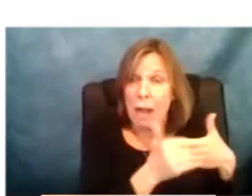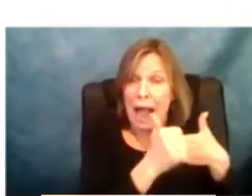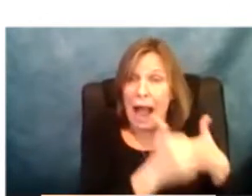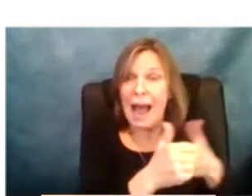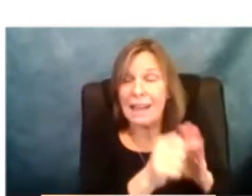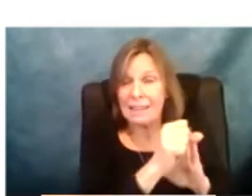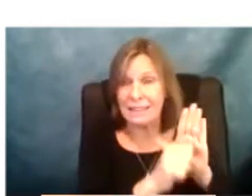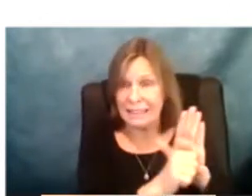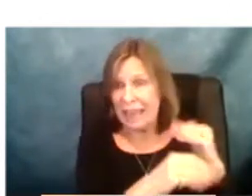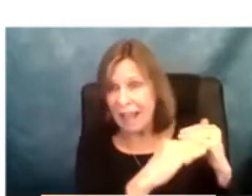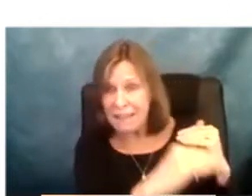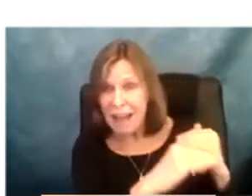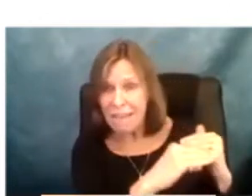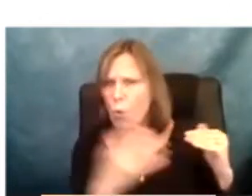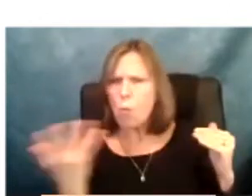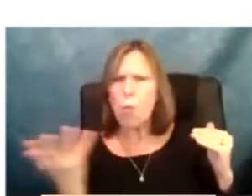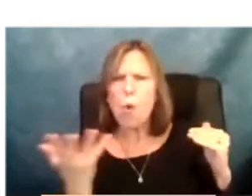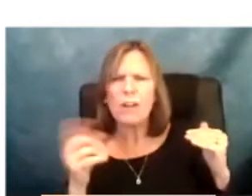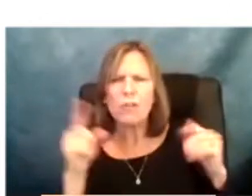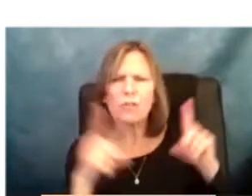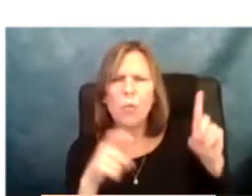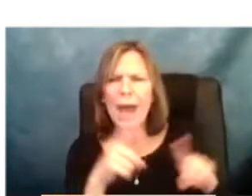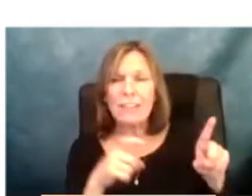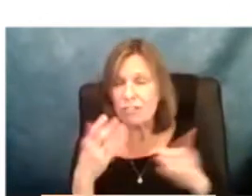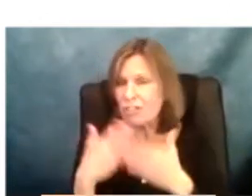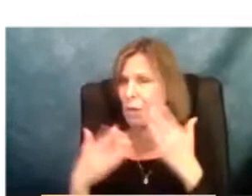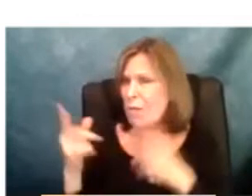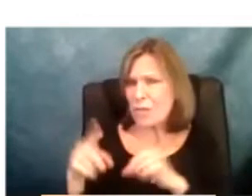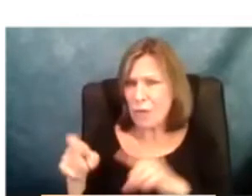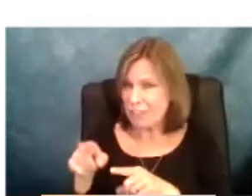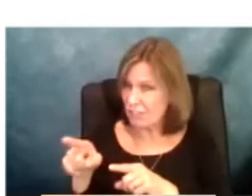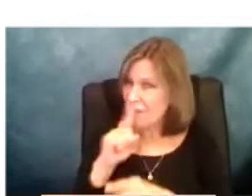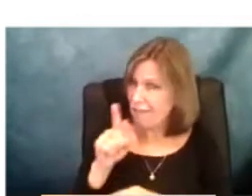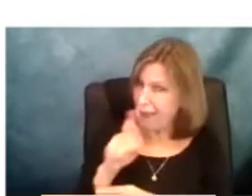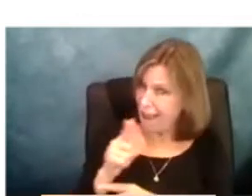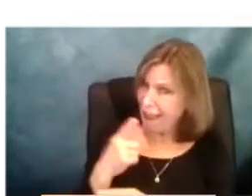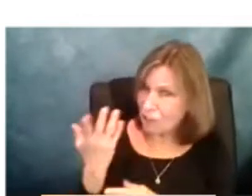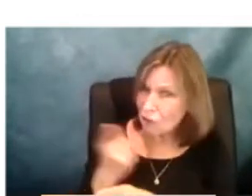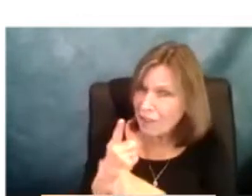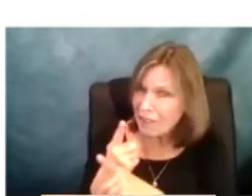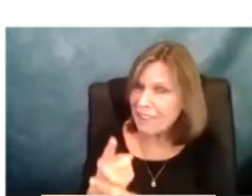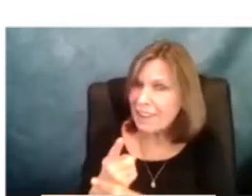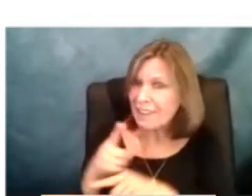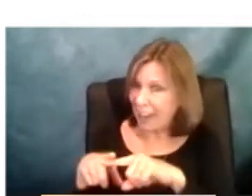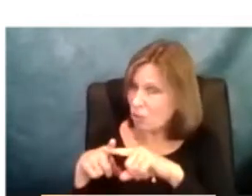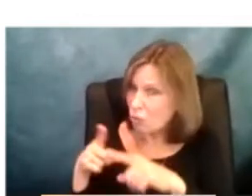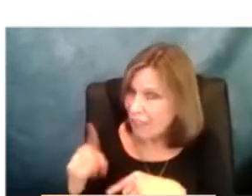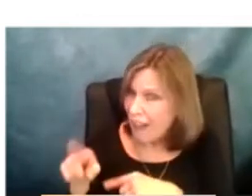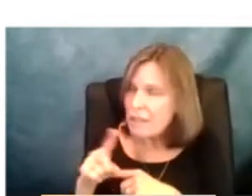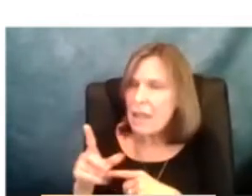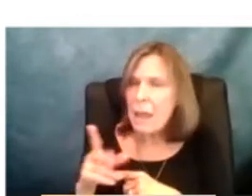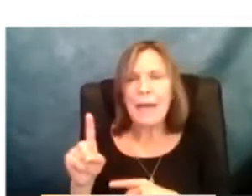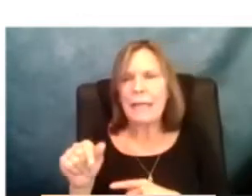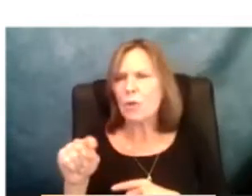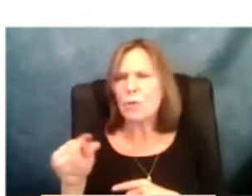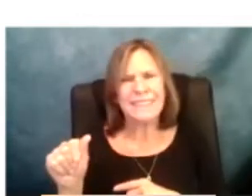What the questions are, and maybe some of those questions around accuracy and reliability. So some data sets, right, like they may not be good, but